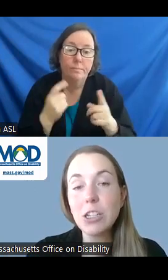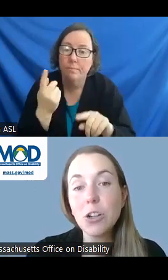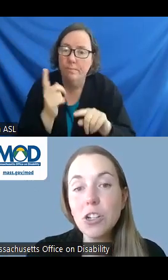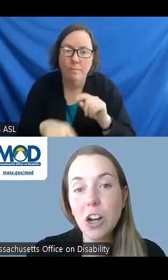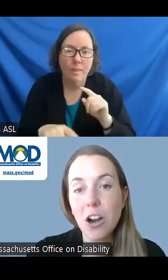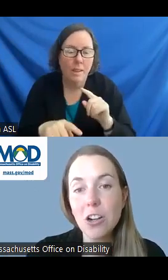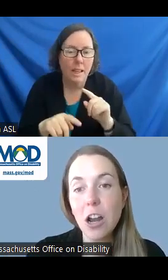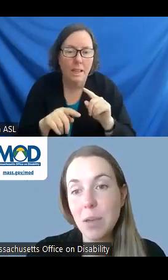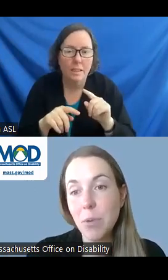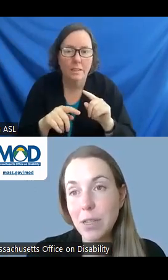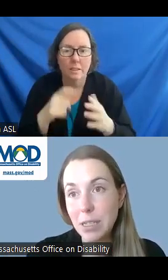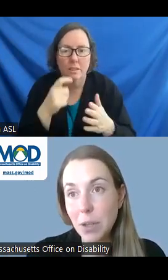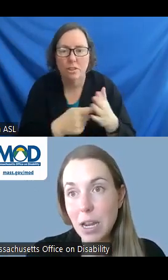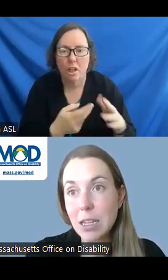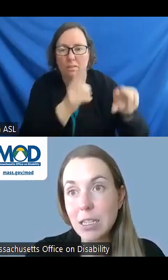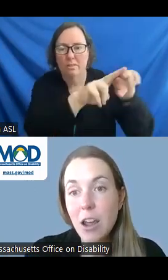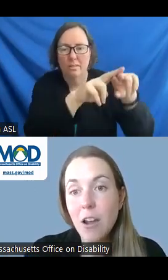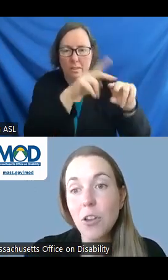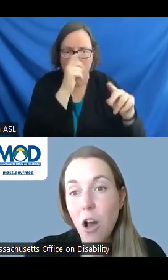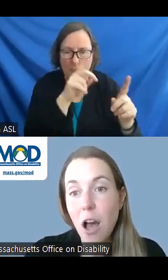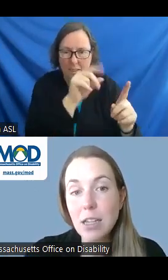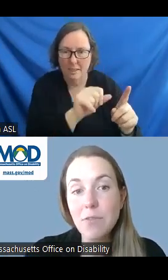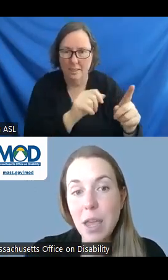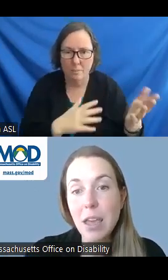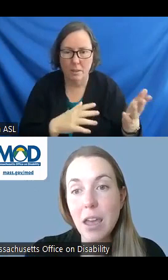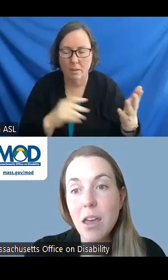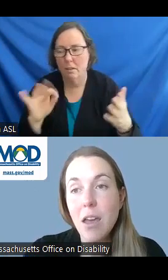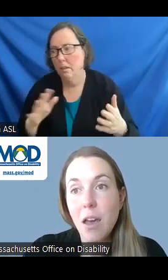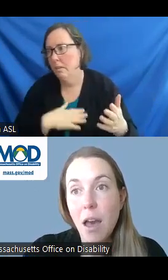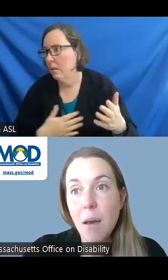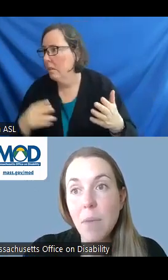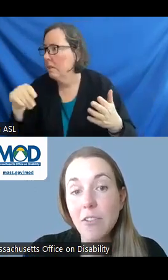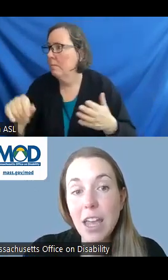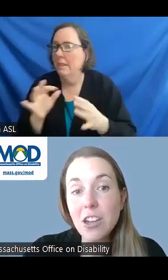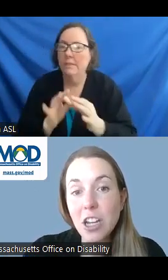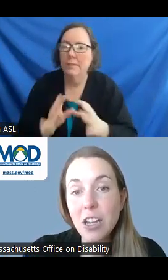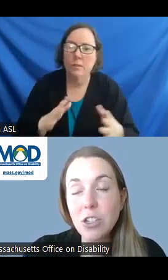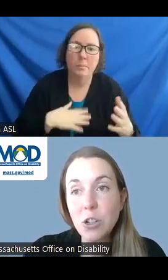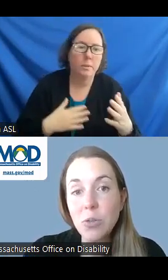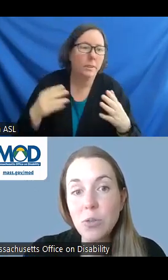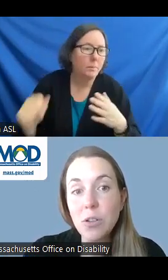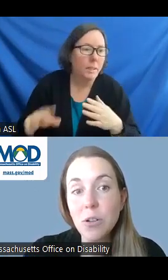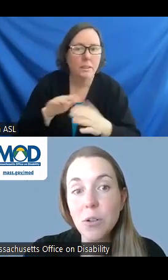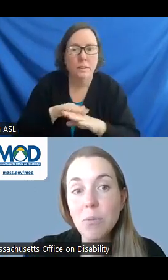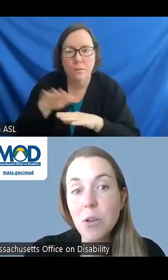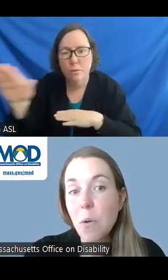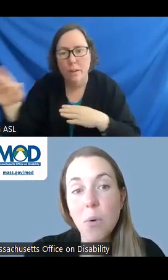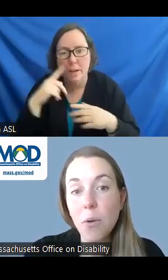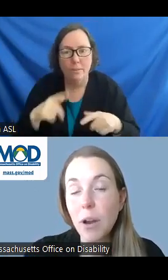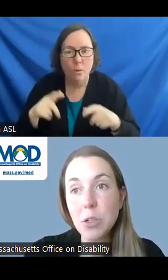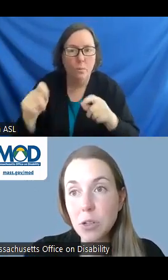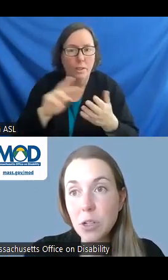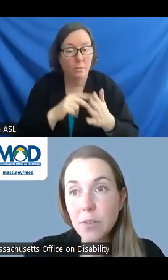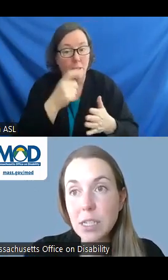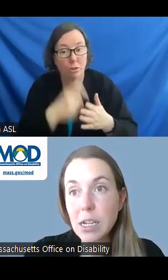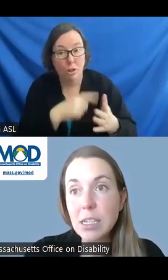place a surcharge on people with disabilities for the cost of making modifications to your